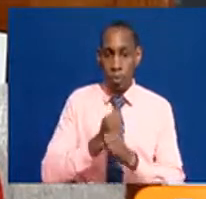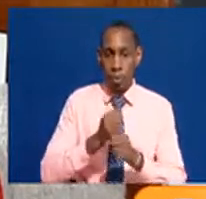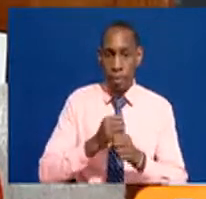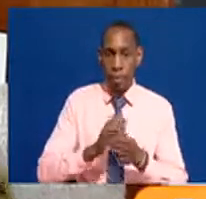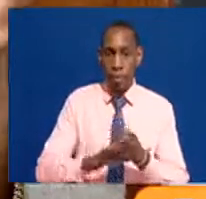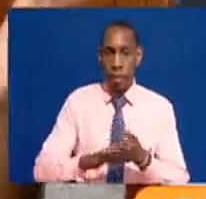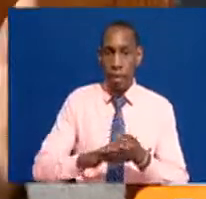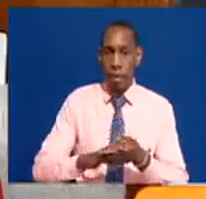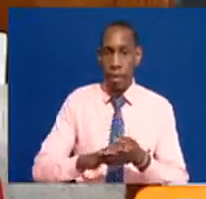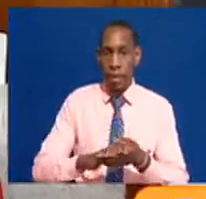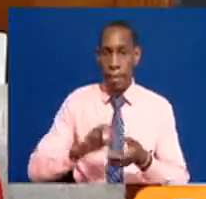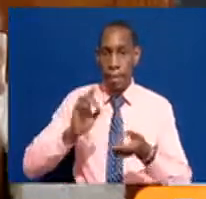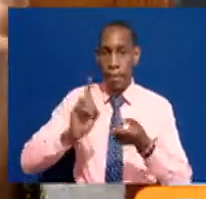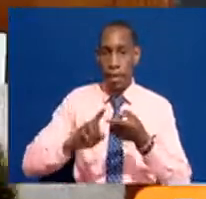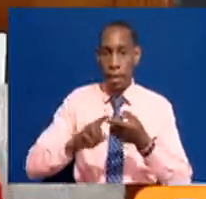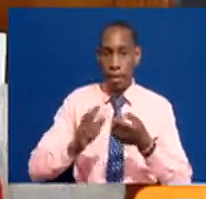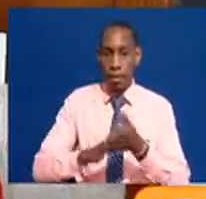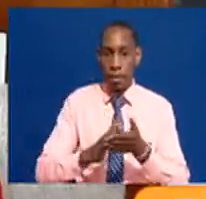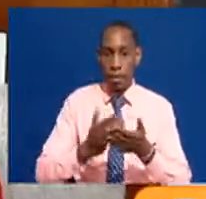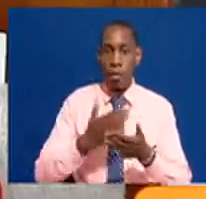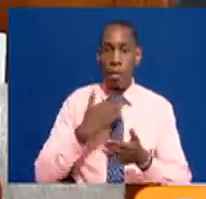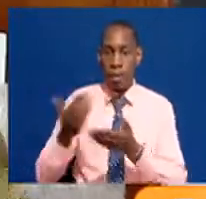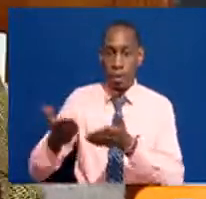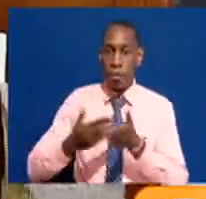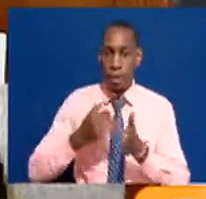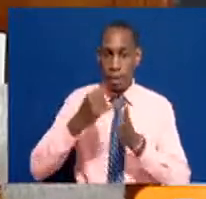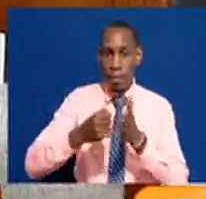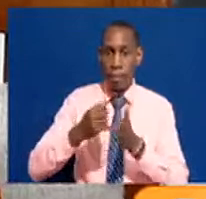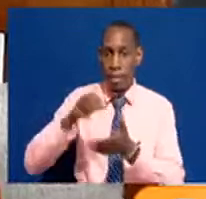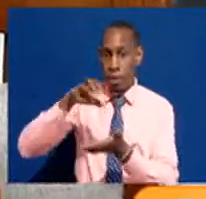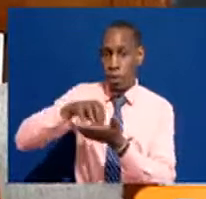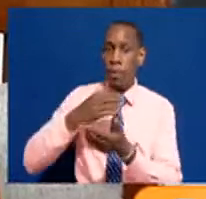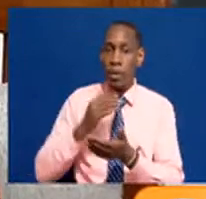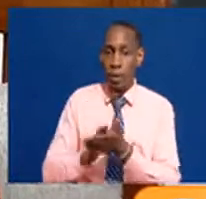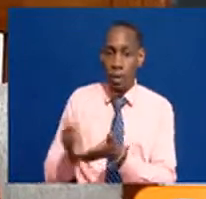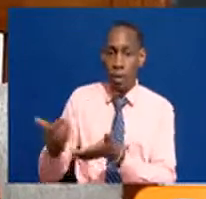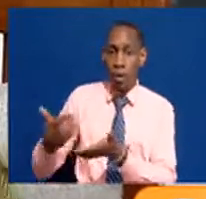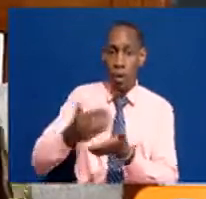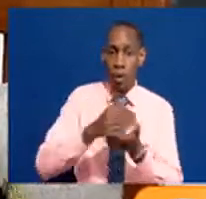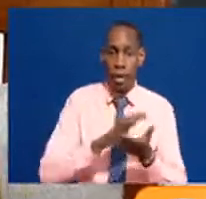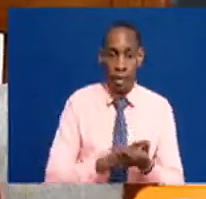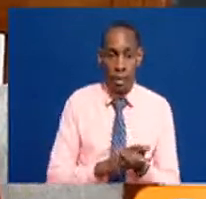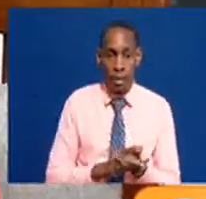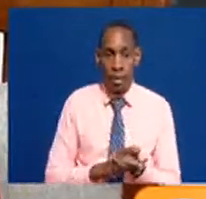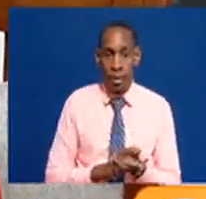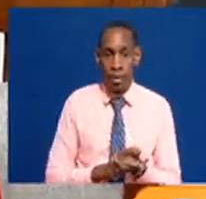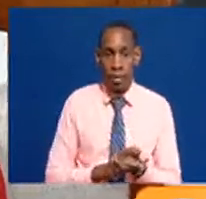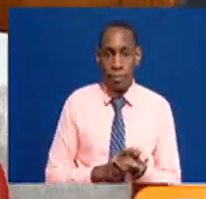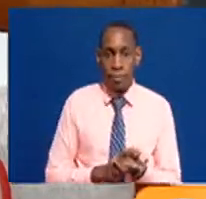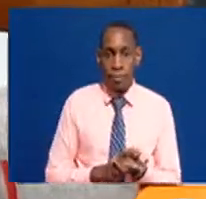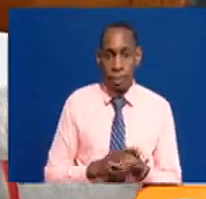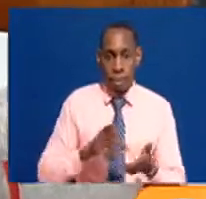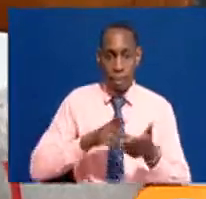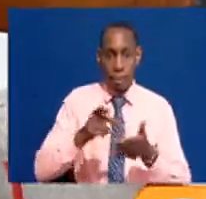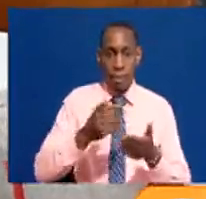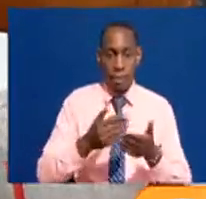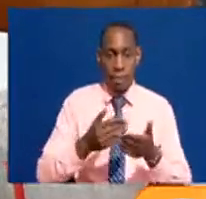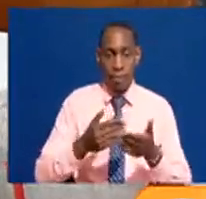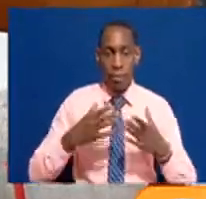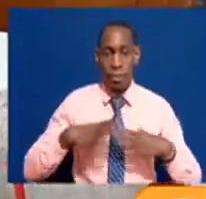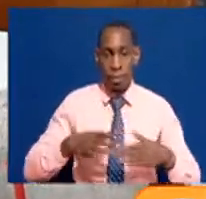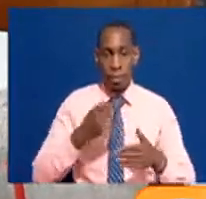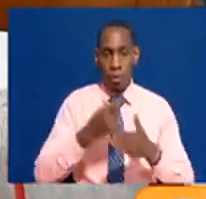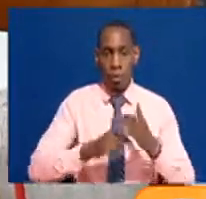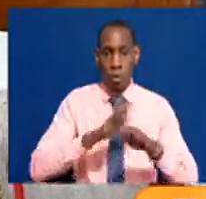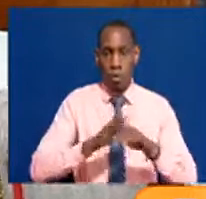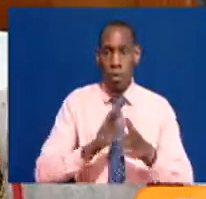right, I want to bring in the machines, I want to put them at the port, I want to collect scrap metal, pay your people good prices. How do I go about it? Let